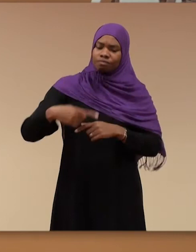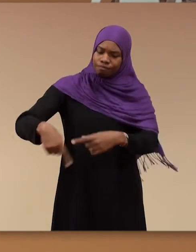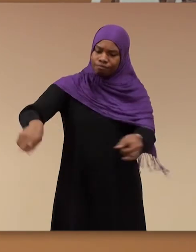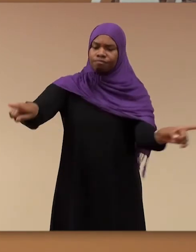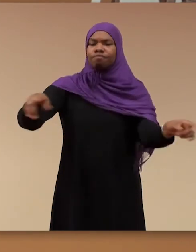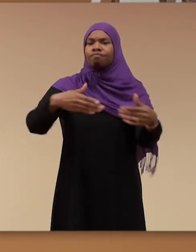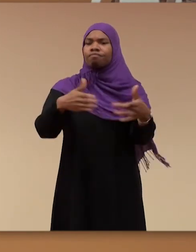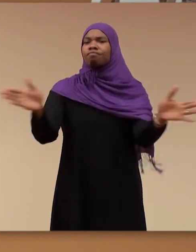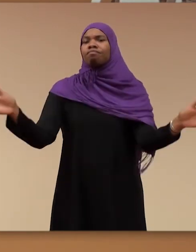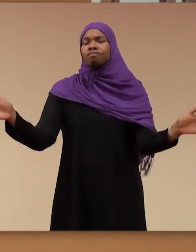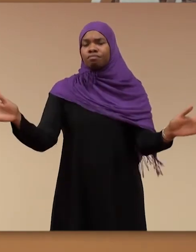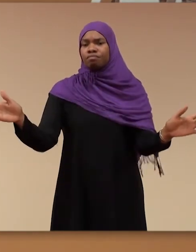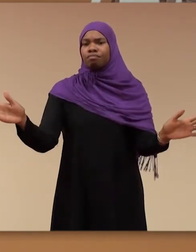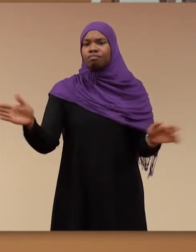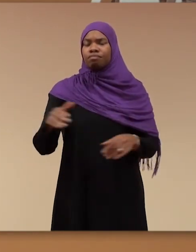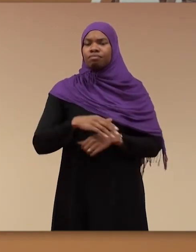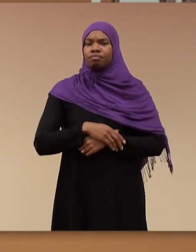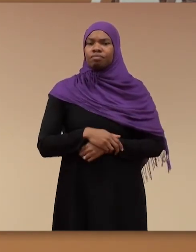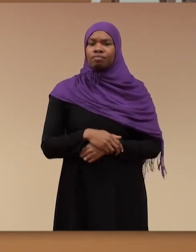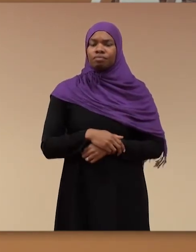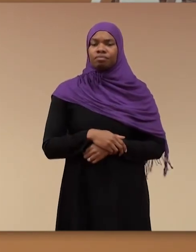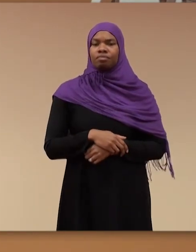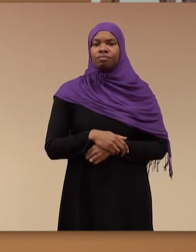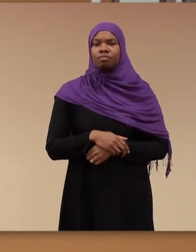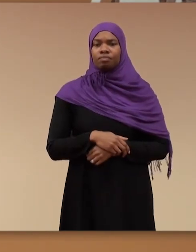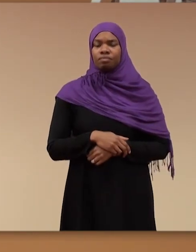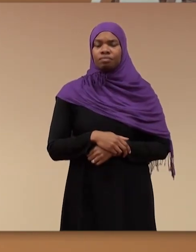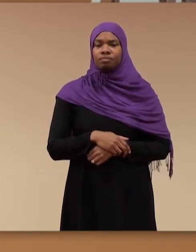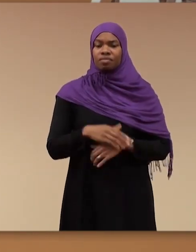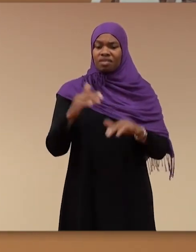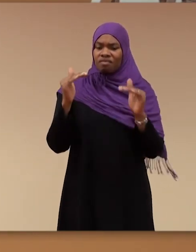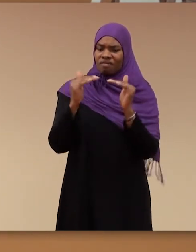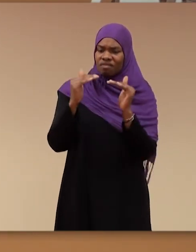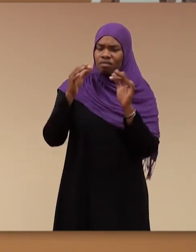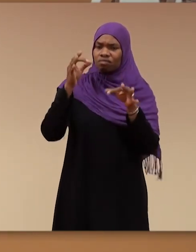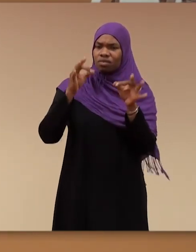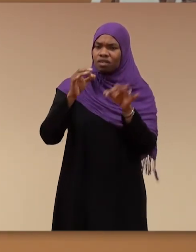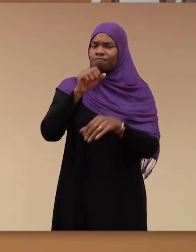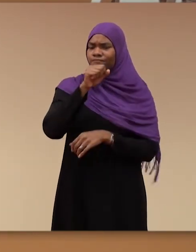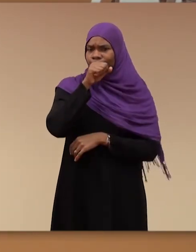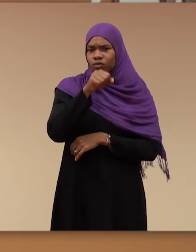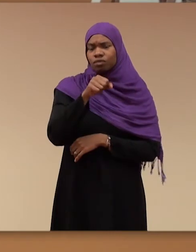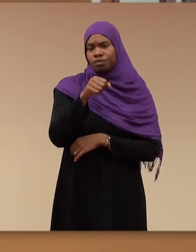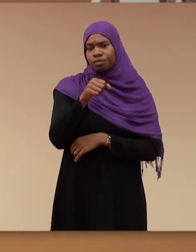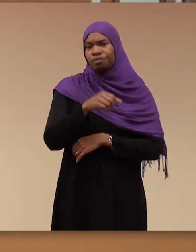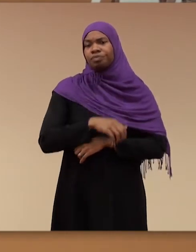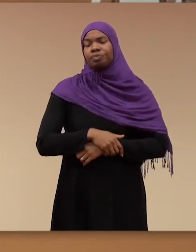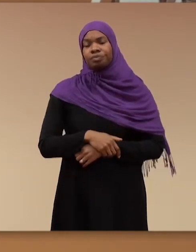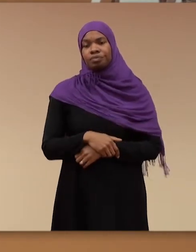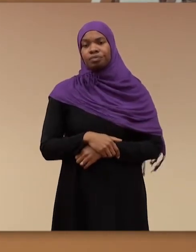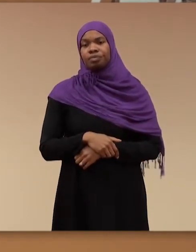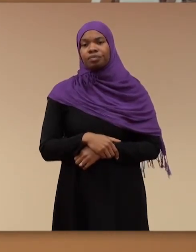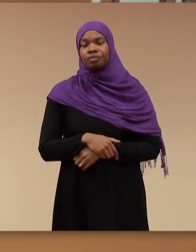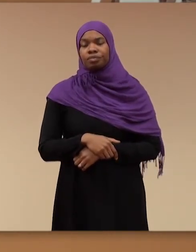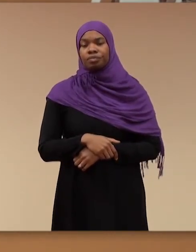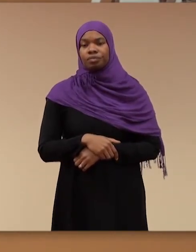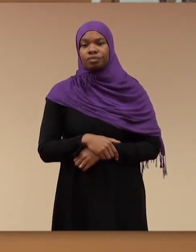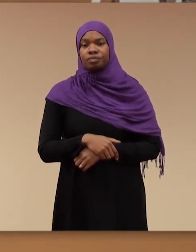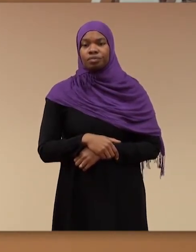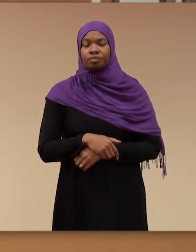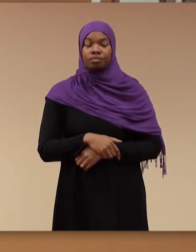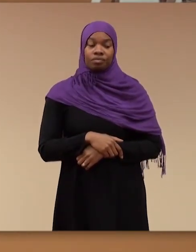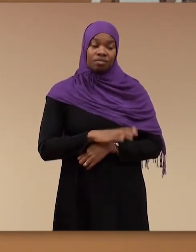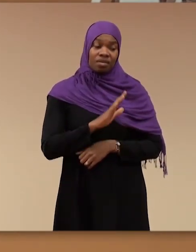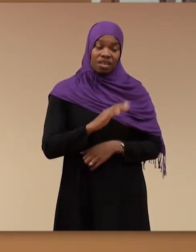and to love fairness and justice to the maximum. And he lived that life of